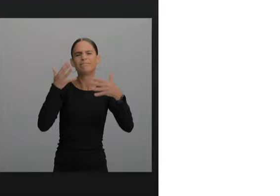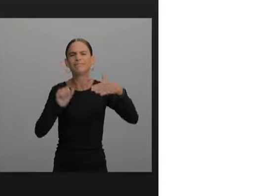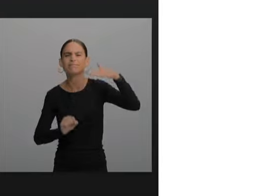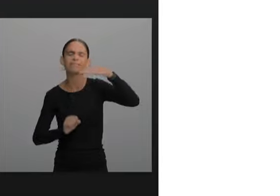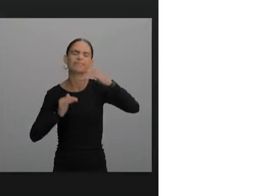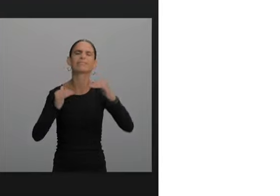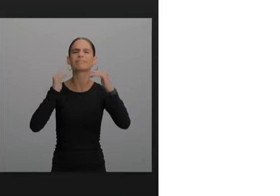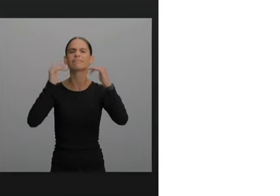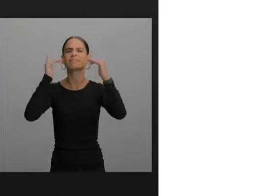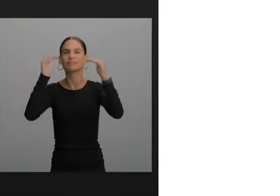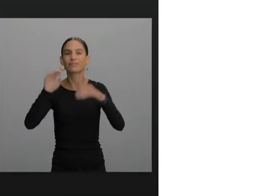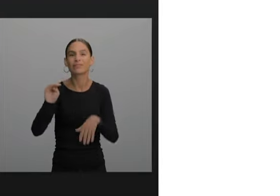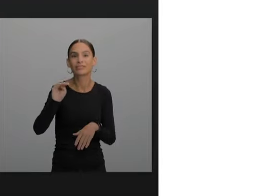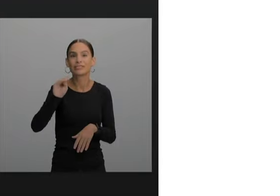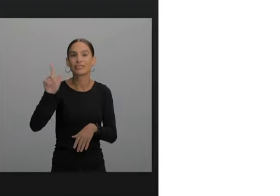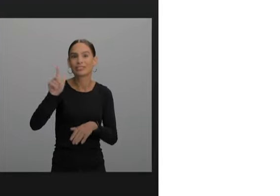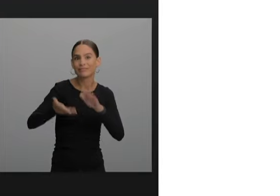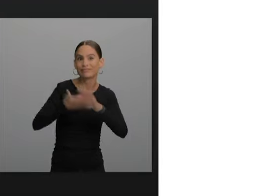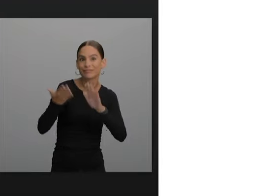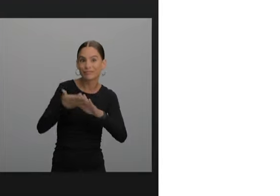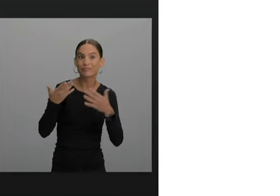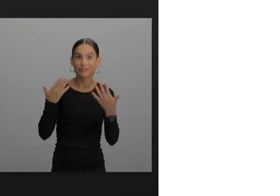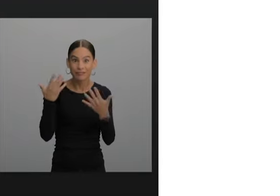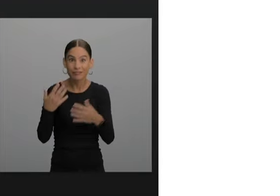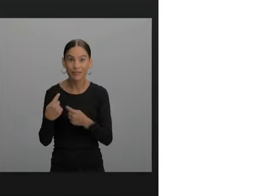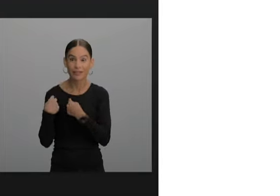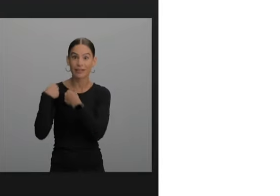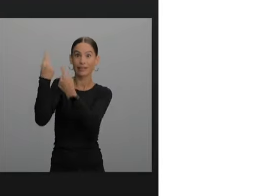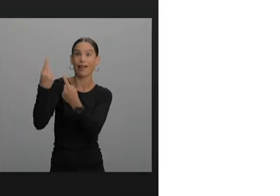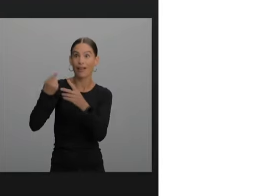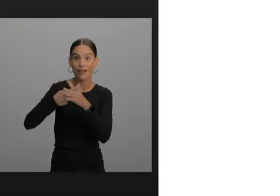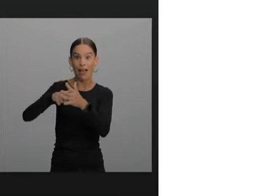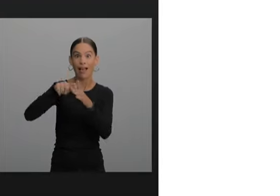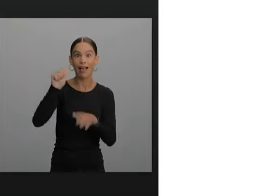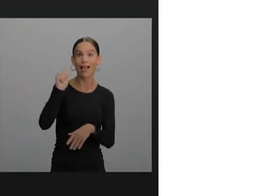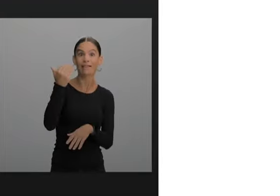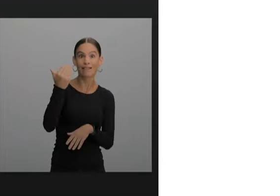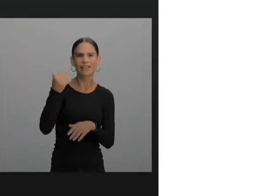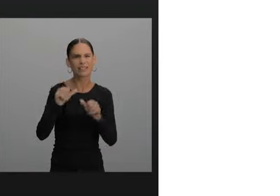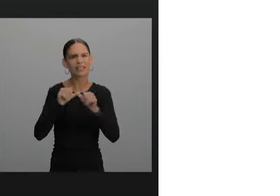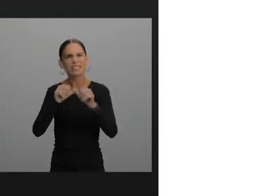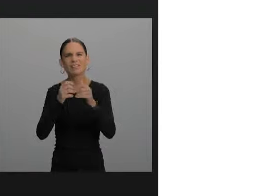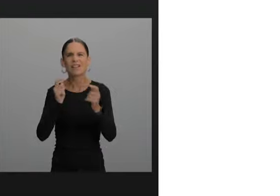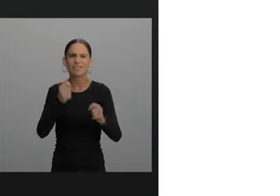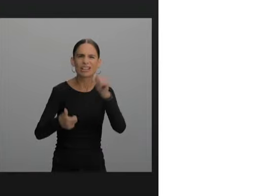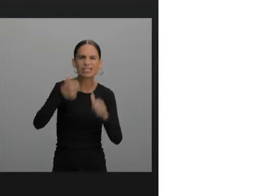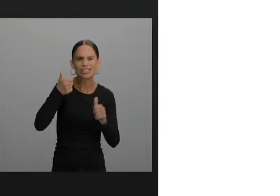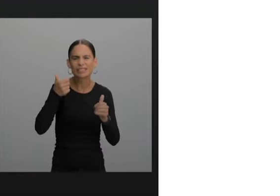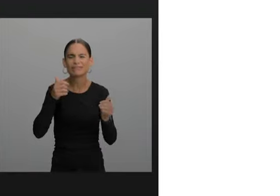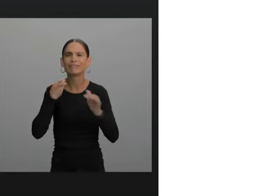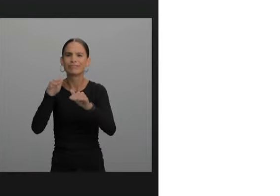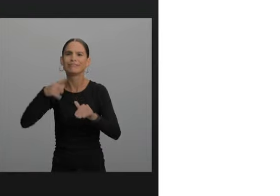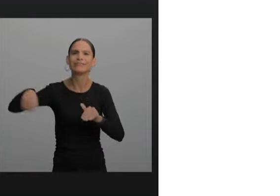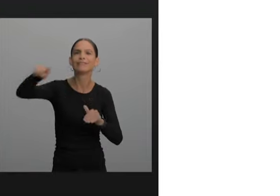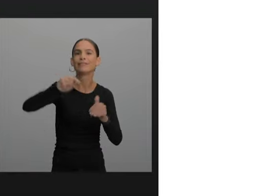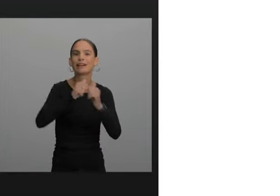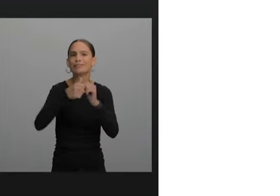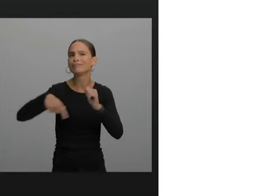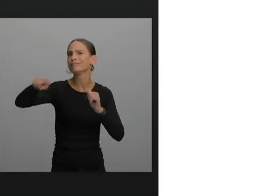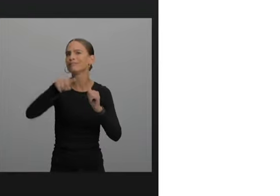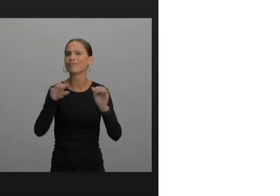maybe. Since its introduction, A15 continues to be faster than all the competition at any